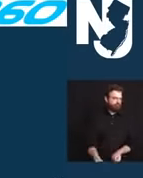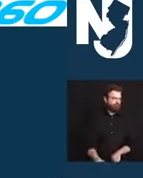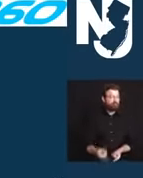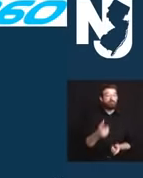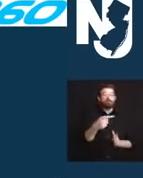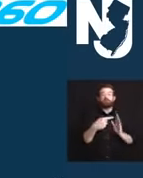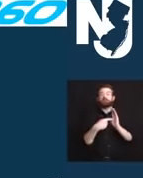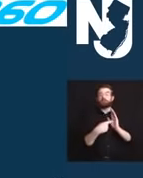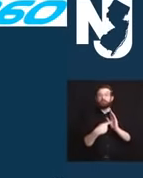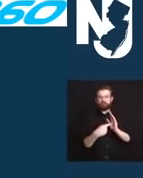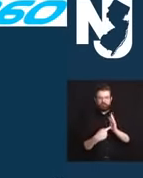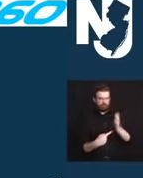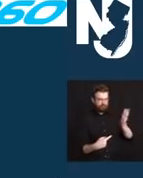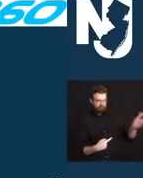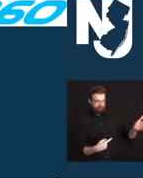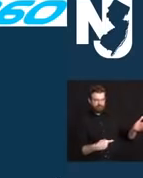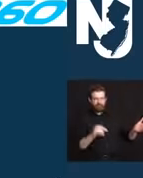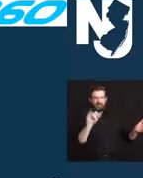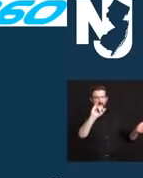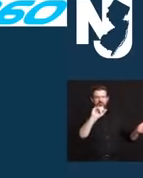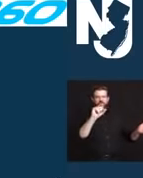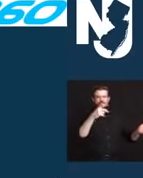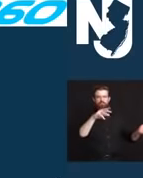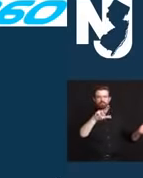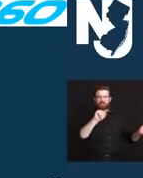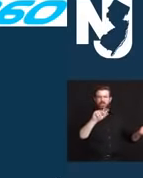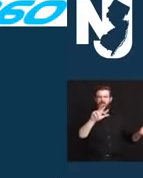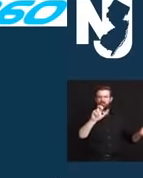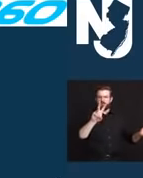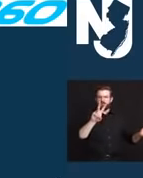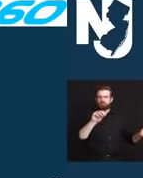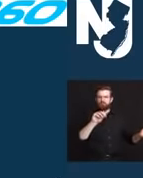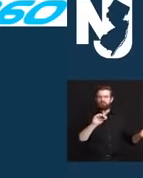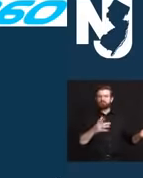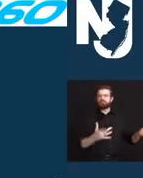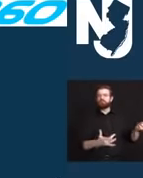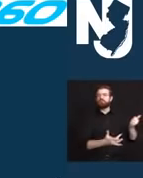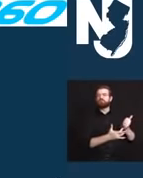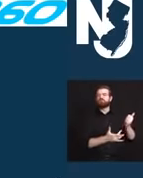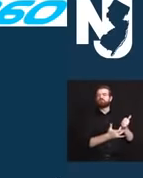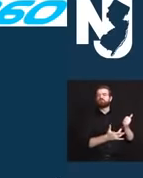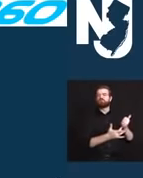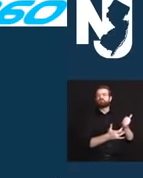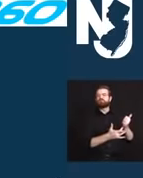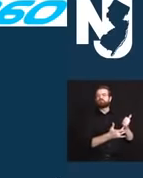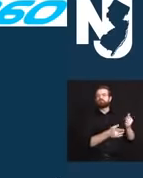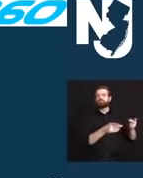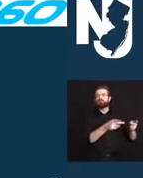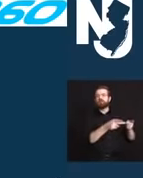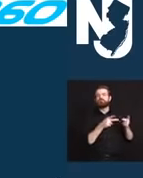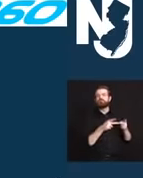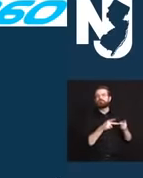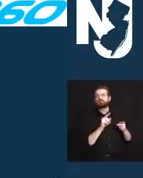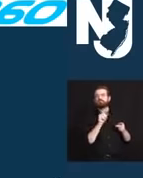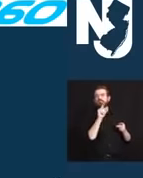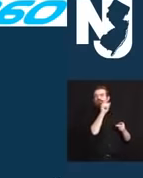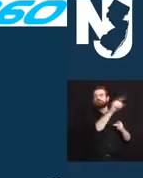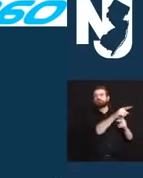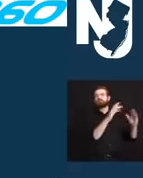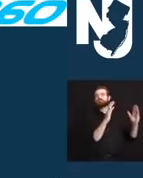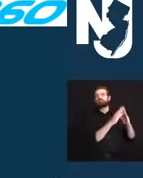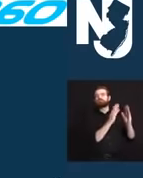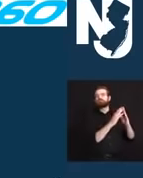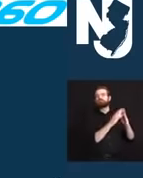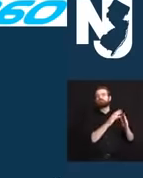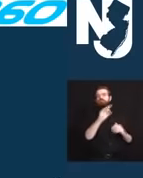youth sports technology company based in Manalapan. iSport 360 was founded by that guy right there, Ian Goldberg, who was